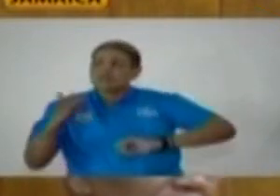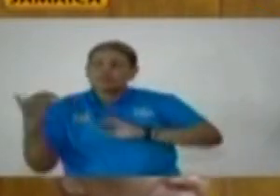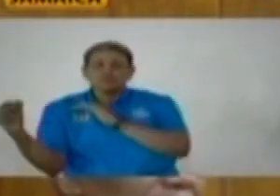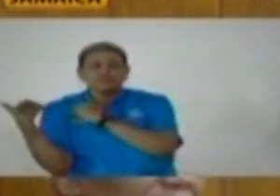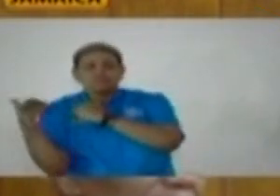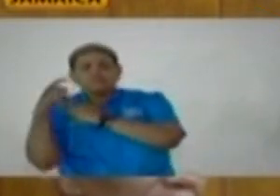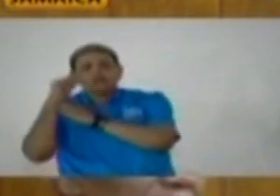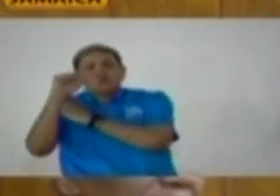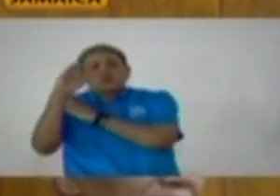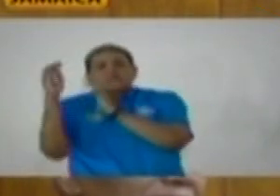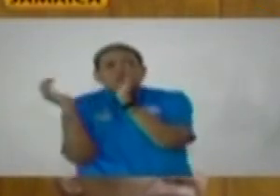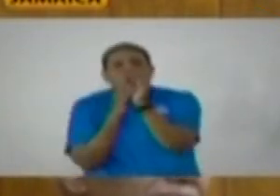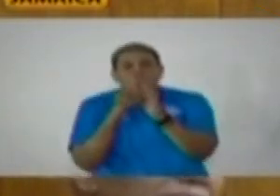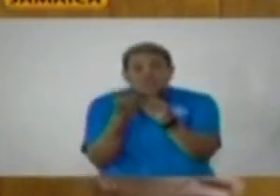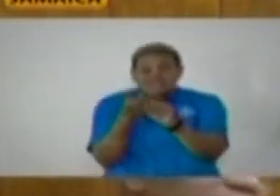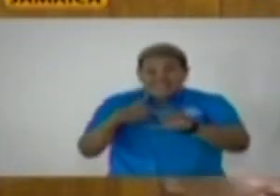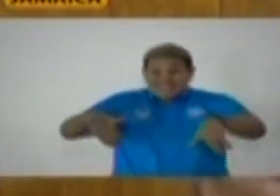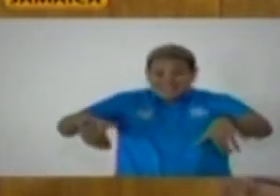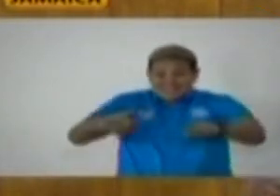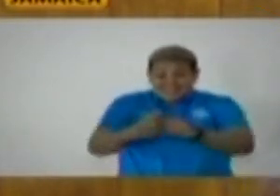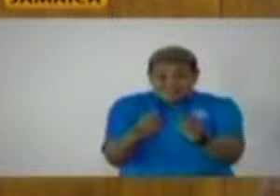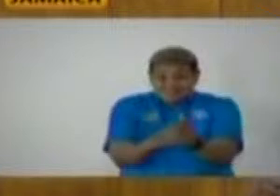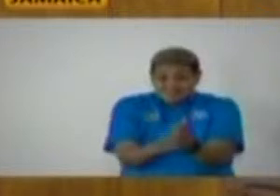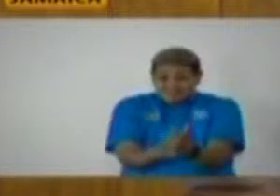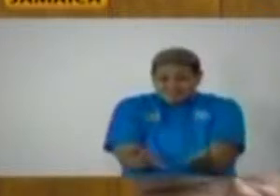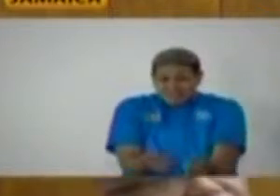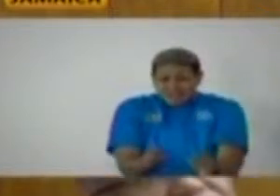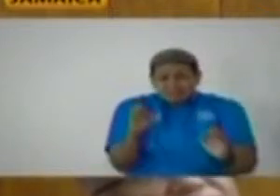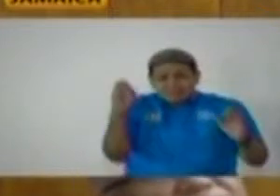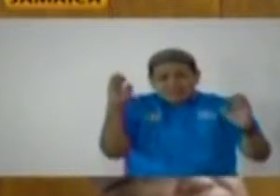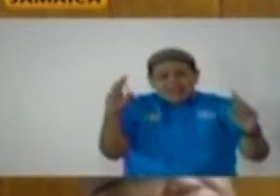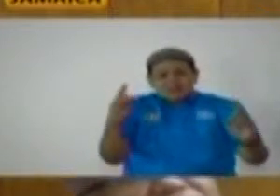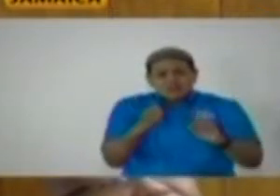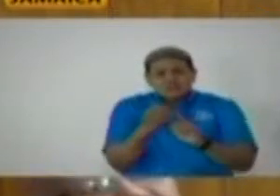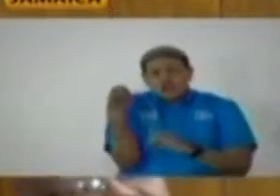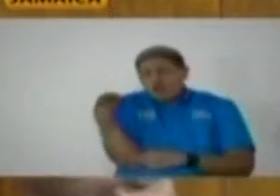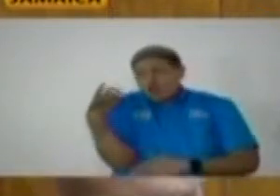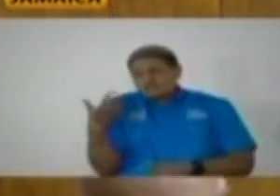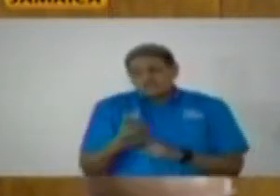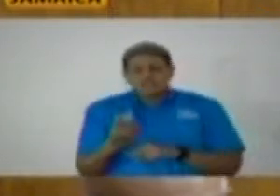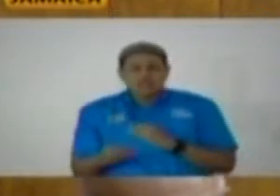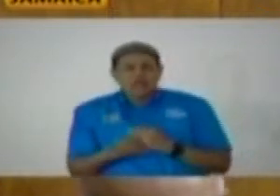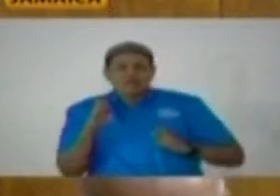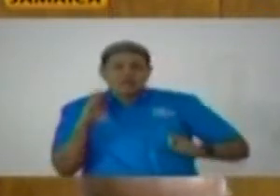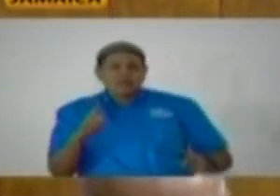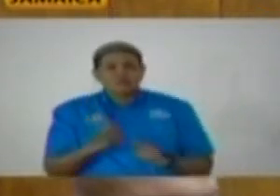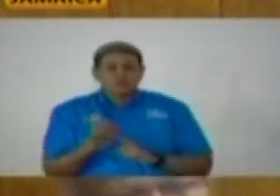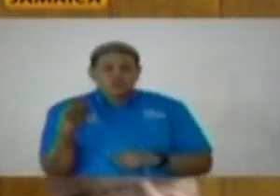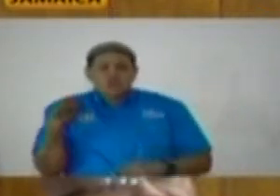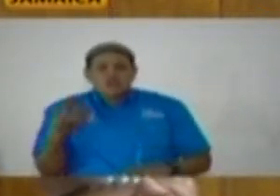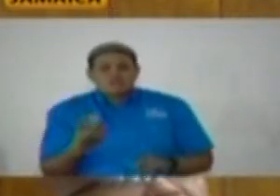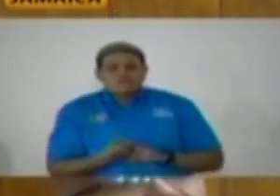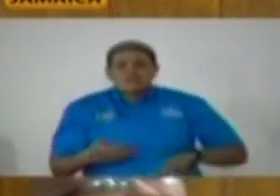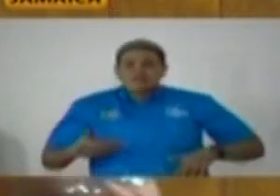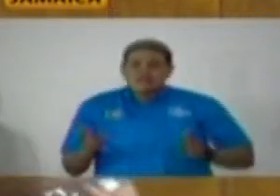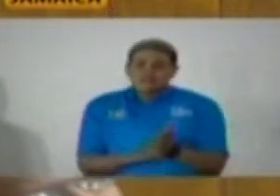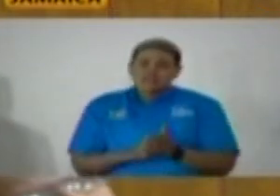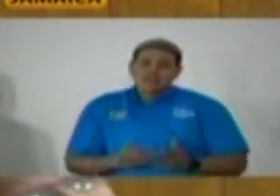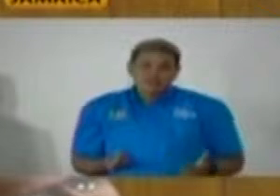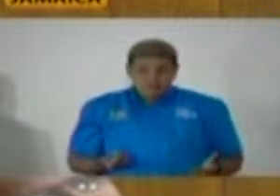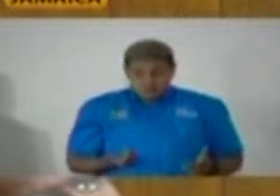26,000, have not signed. Educational officers, Educational officers have not signed.